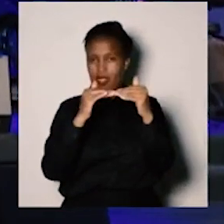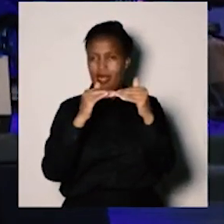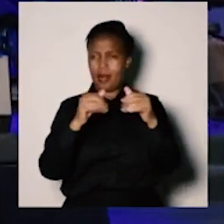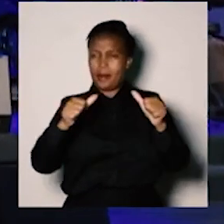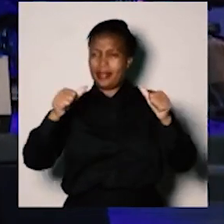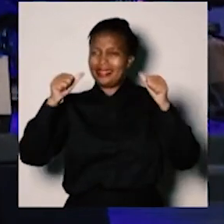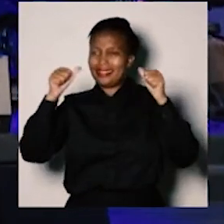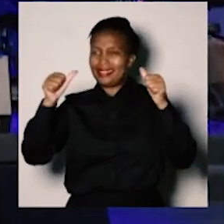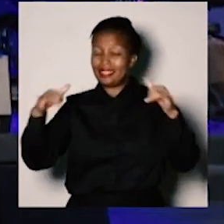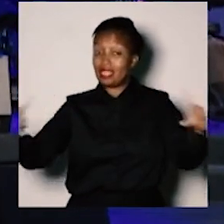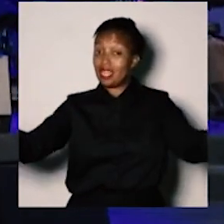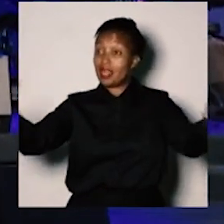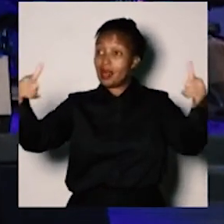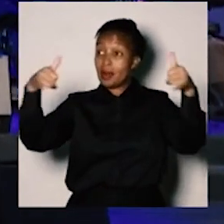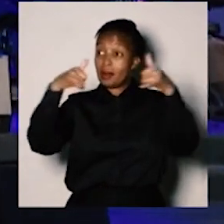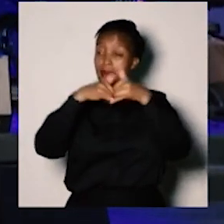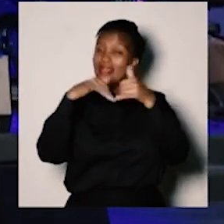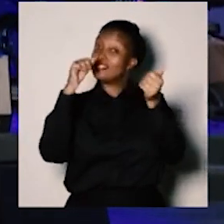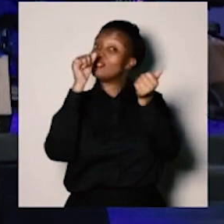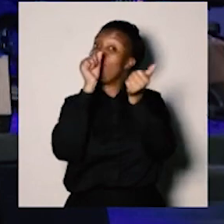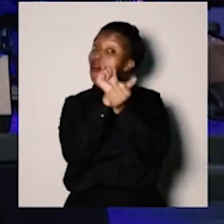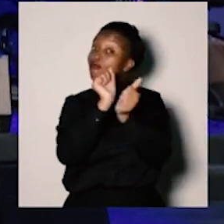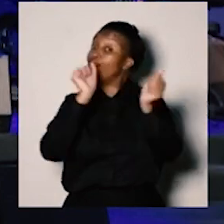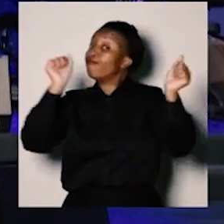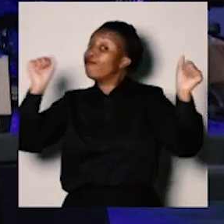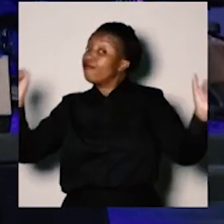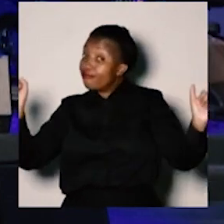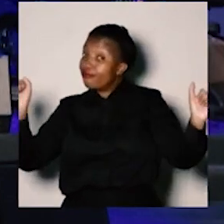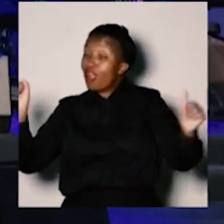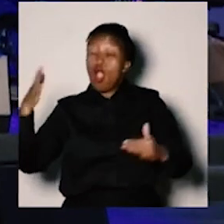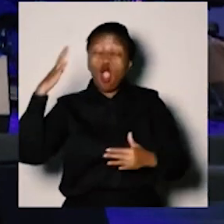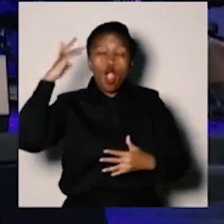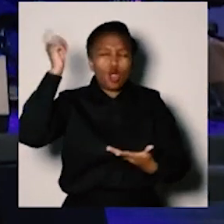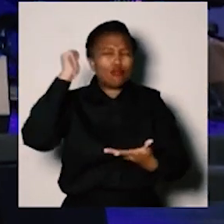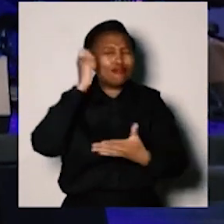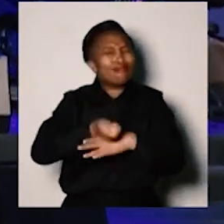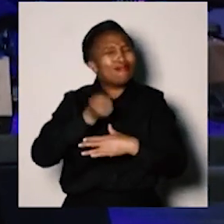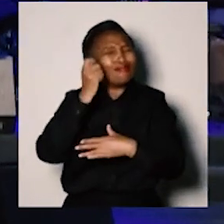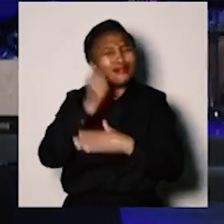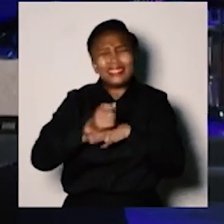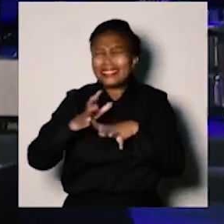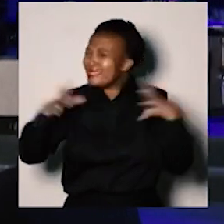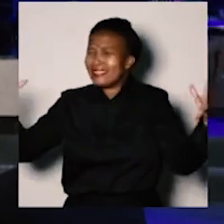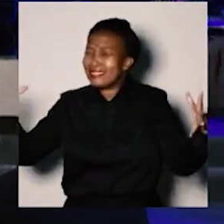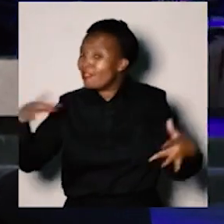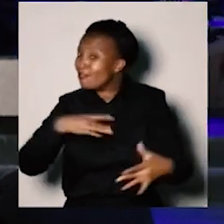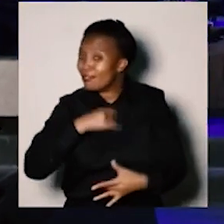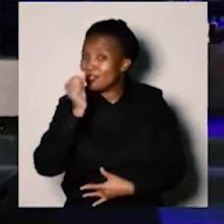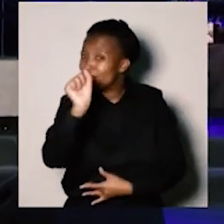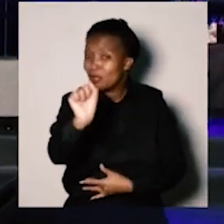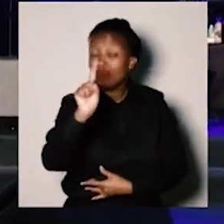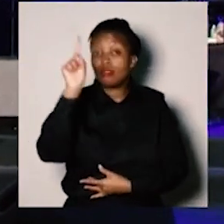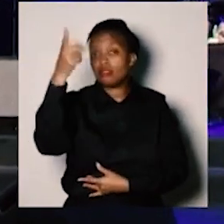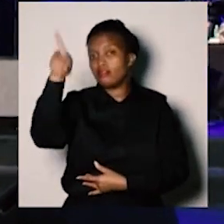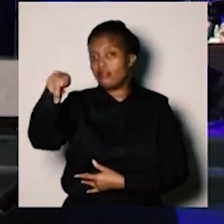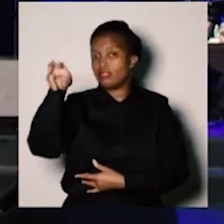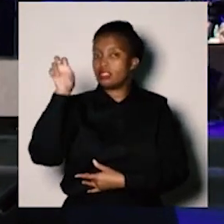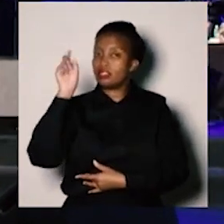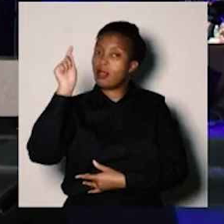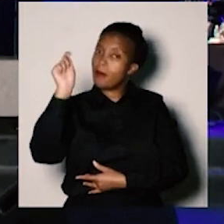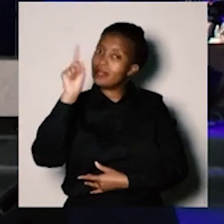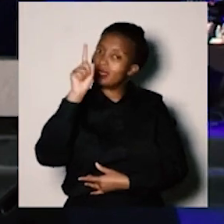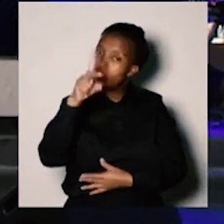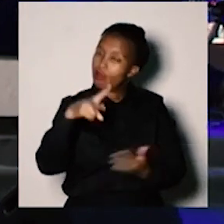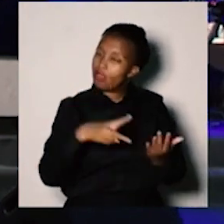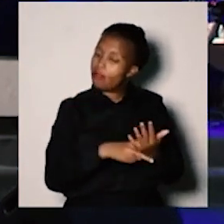redemption. God paid a big price for your soul. 1 Peter 1, verse